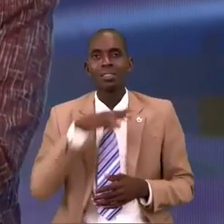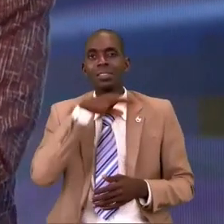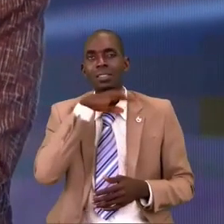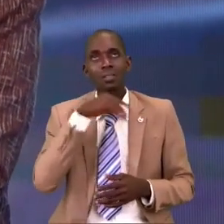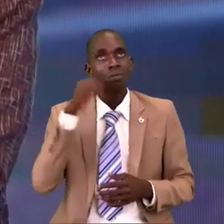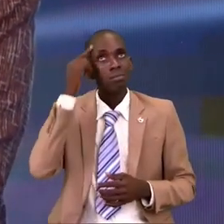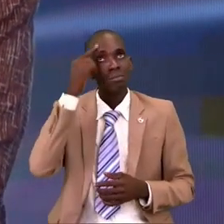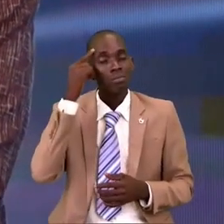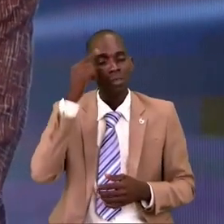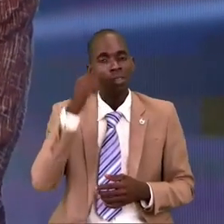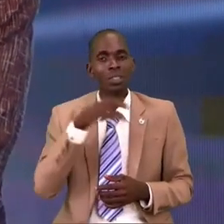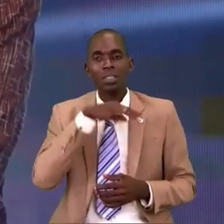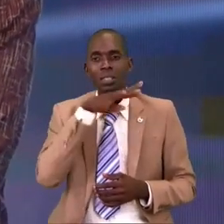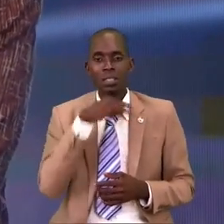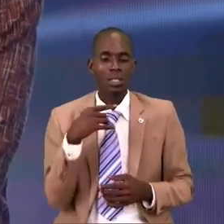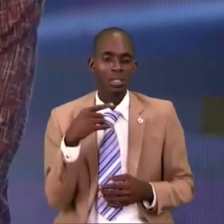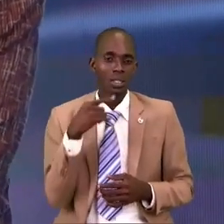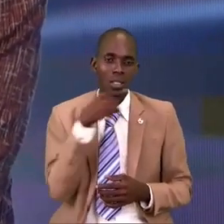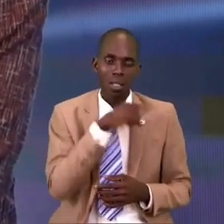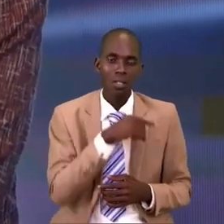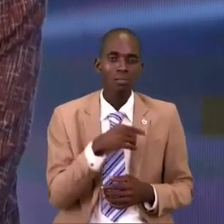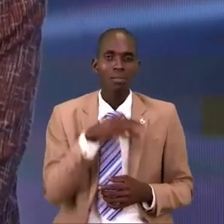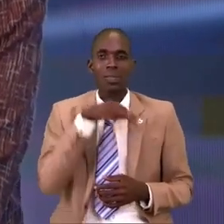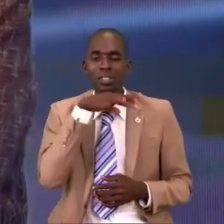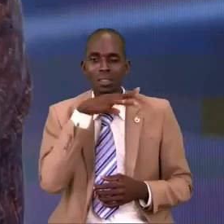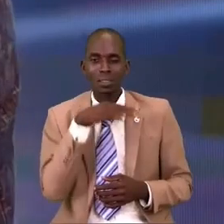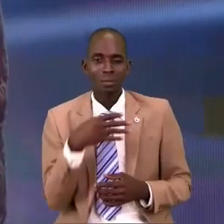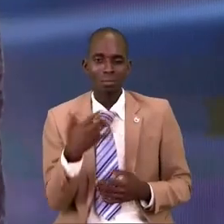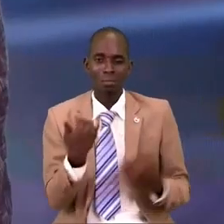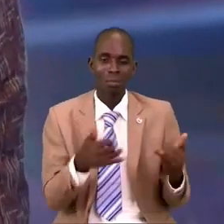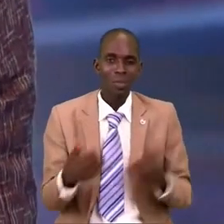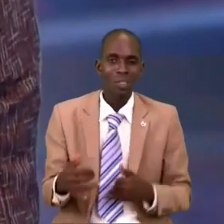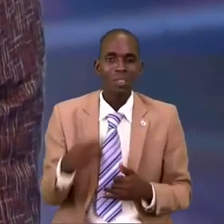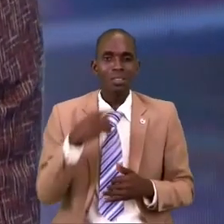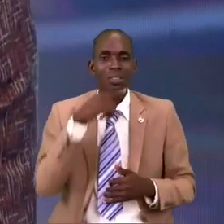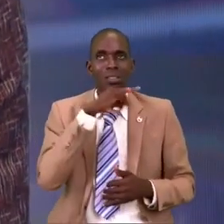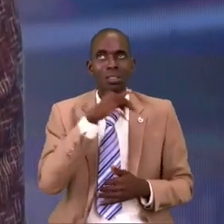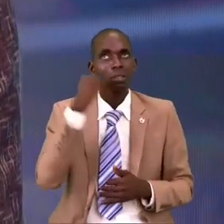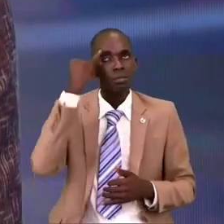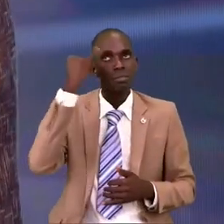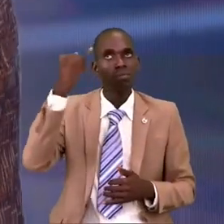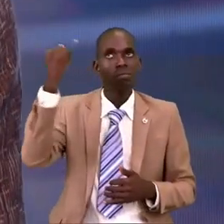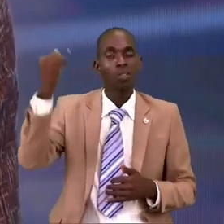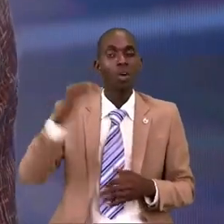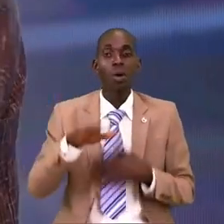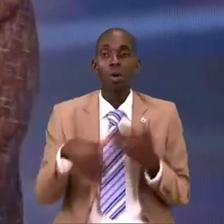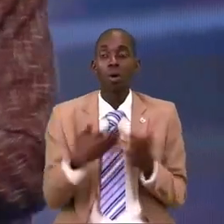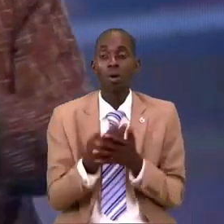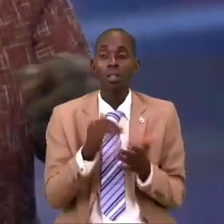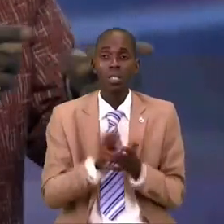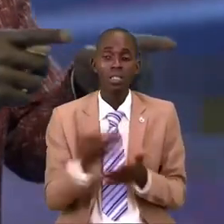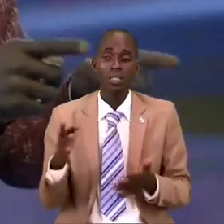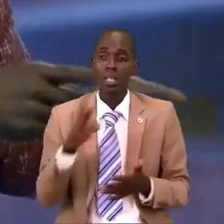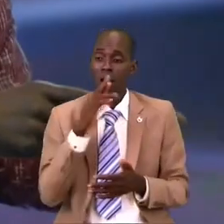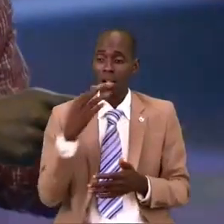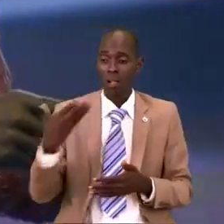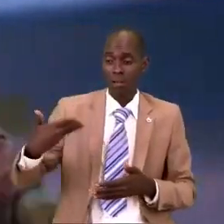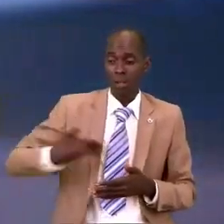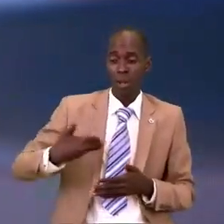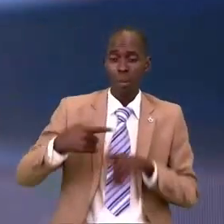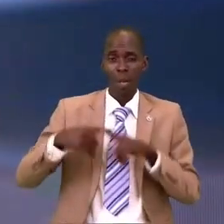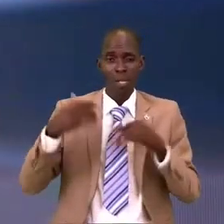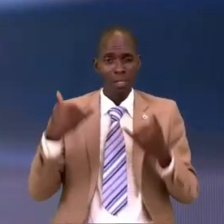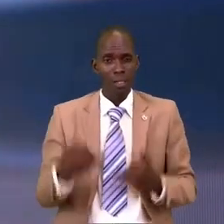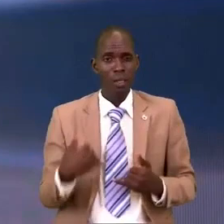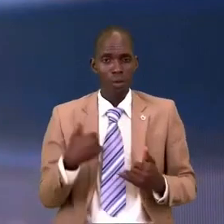come to Christ, and the blood of Jesus Christ that forgives us, sets us free, and purifies